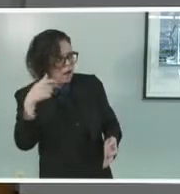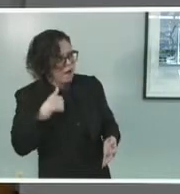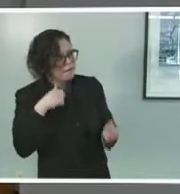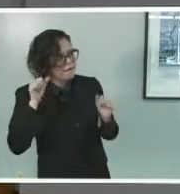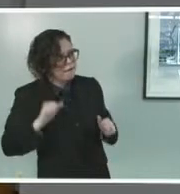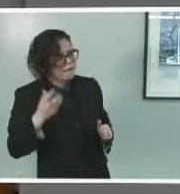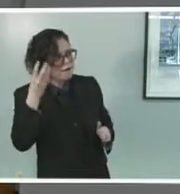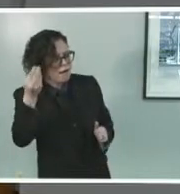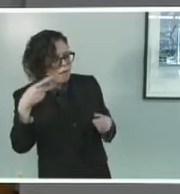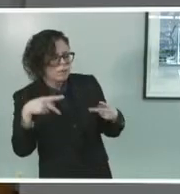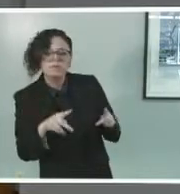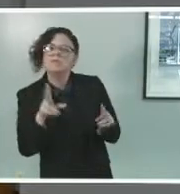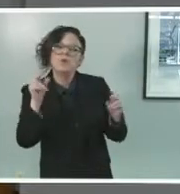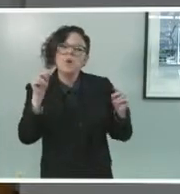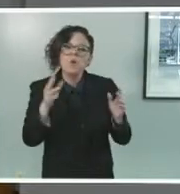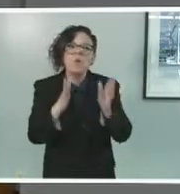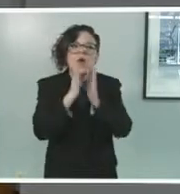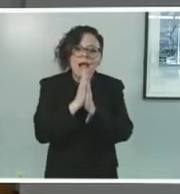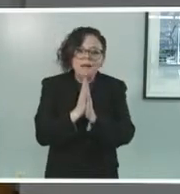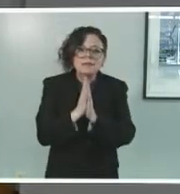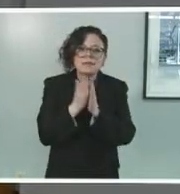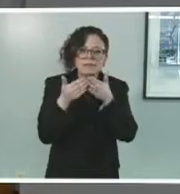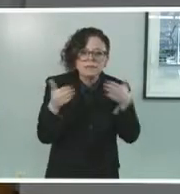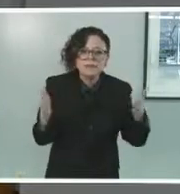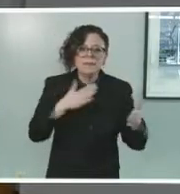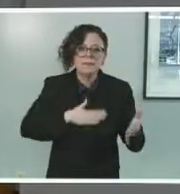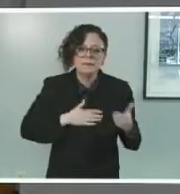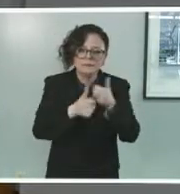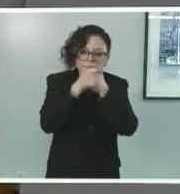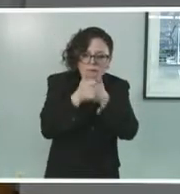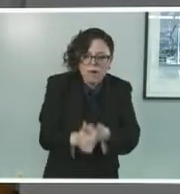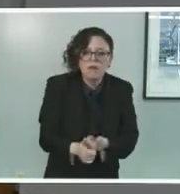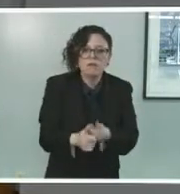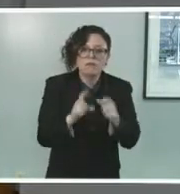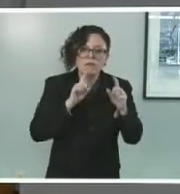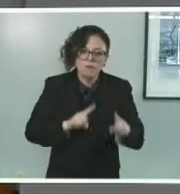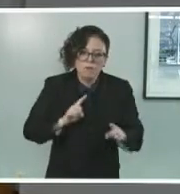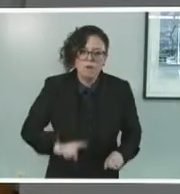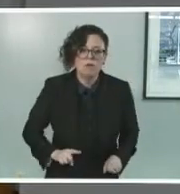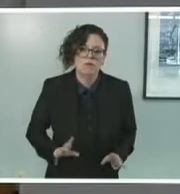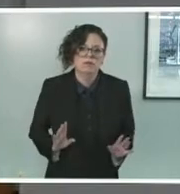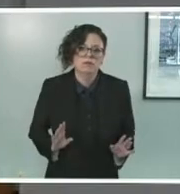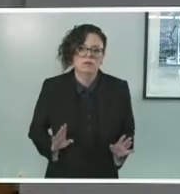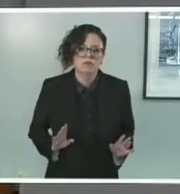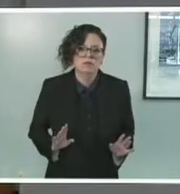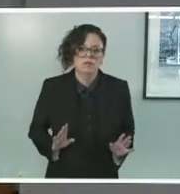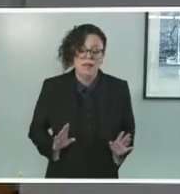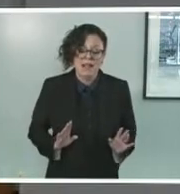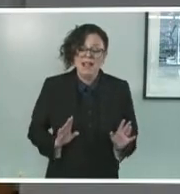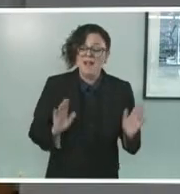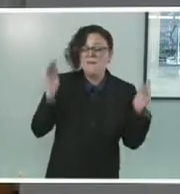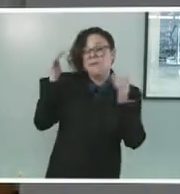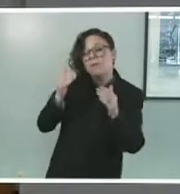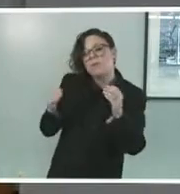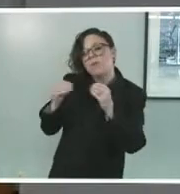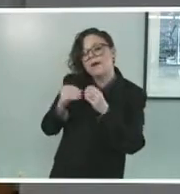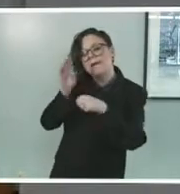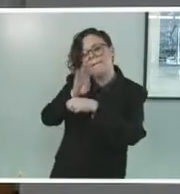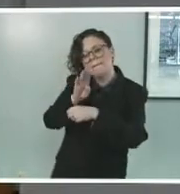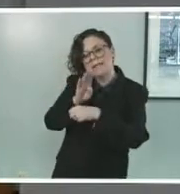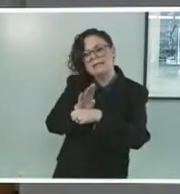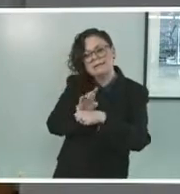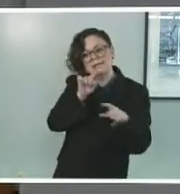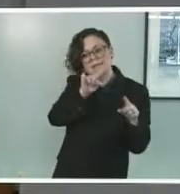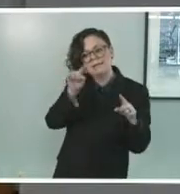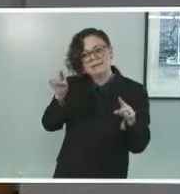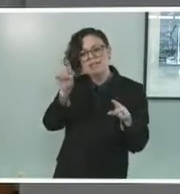asking the public to follow the stay-home order, and the enforcement will focus on the businesses and organizations that should